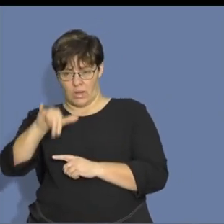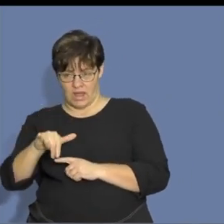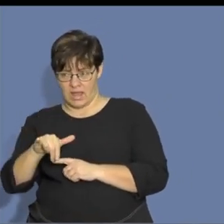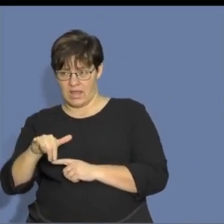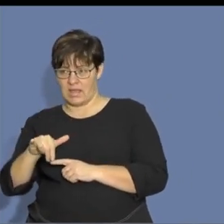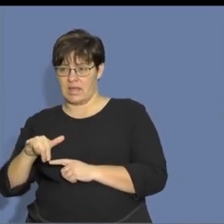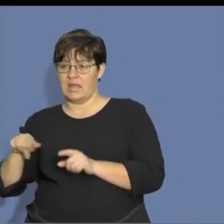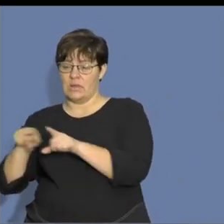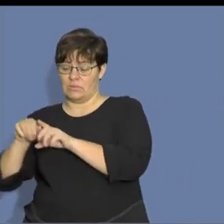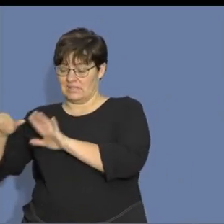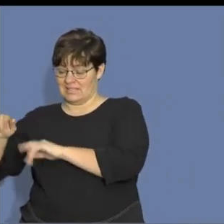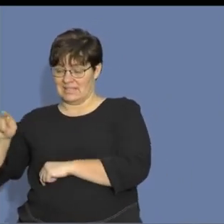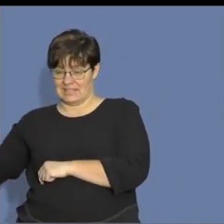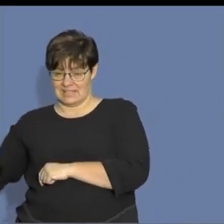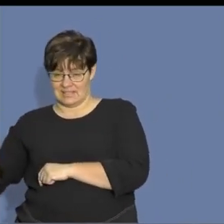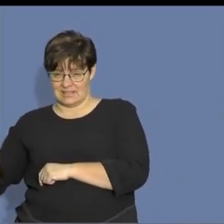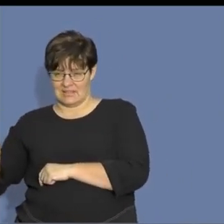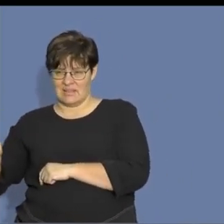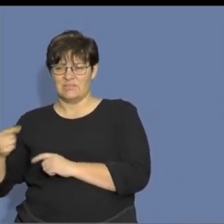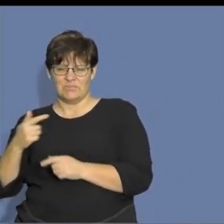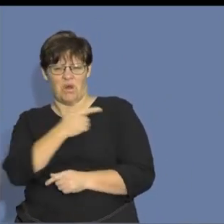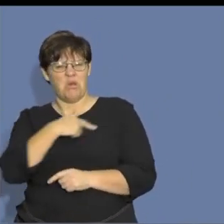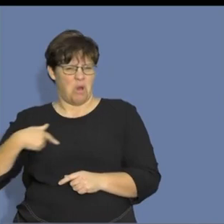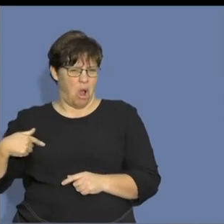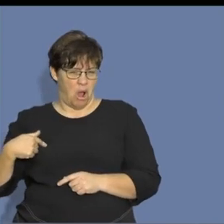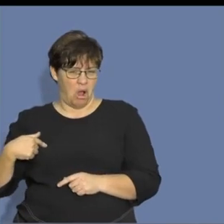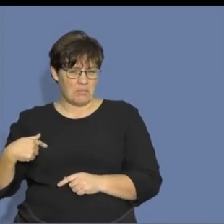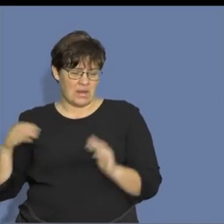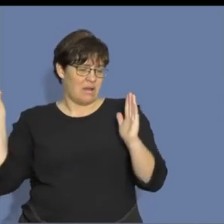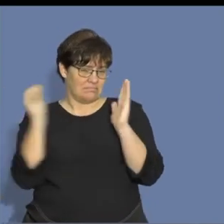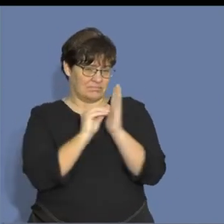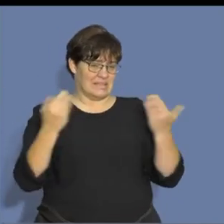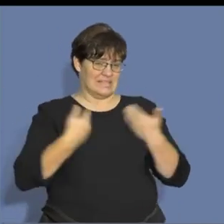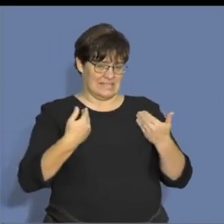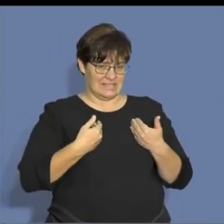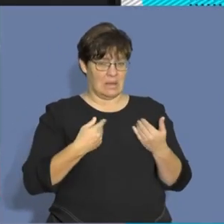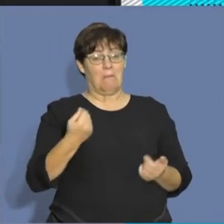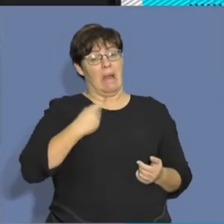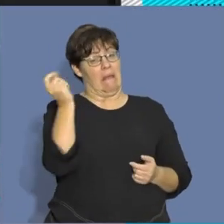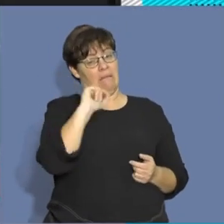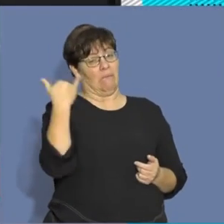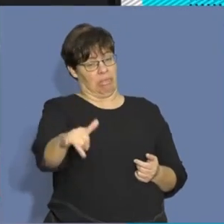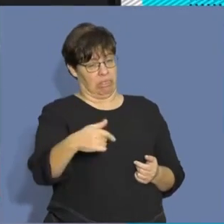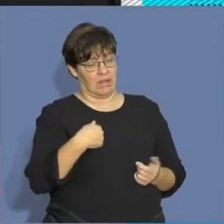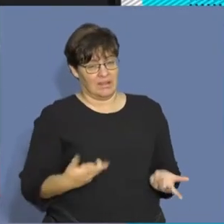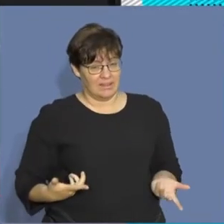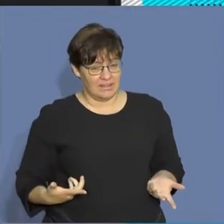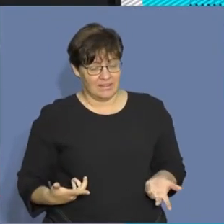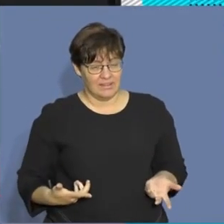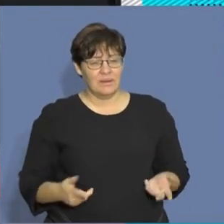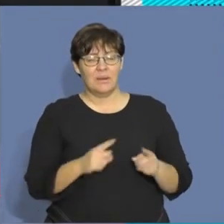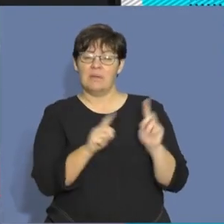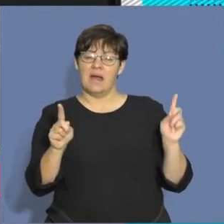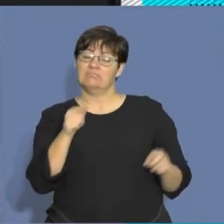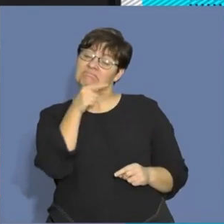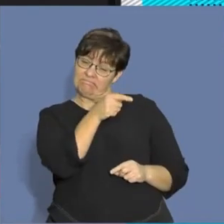for the y's. It's going to be quite long, so make sure that you write it quite neatly. I know that my handwriting is not the neatest, but make